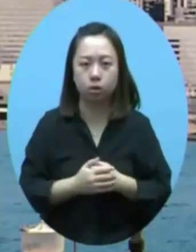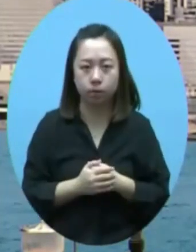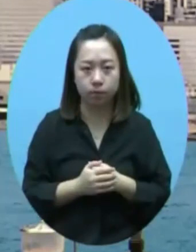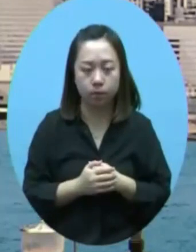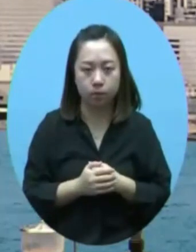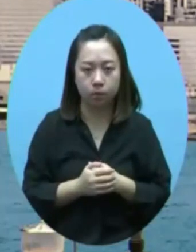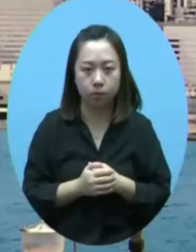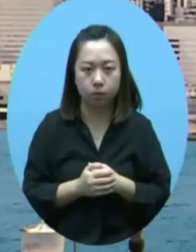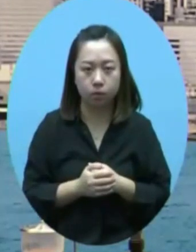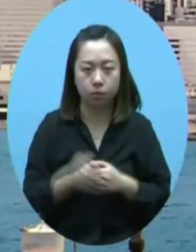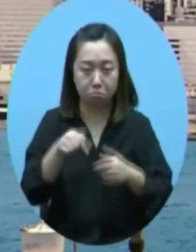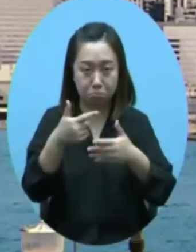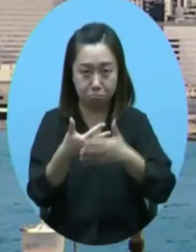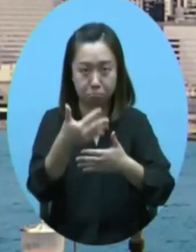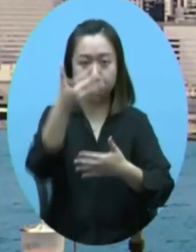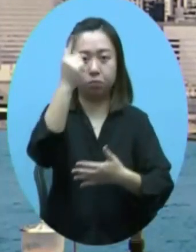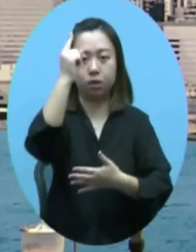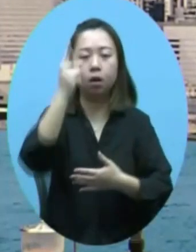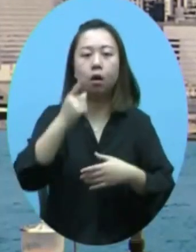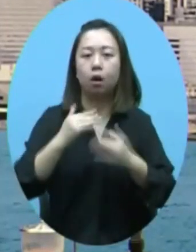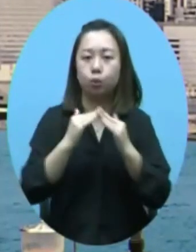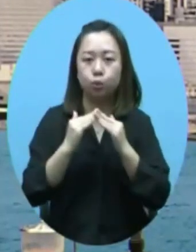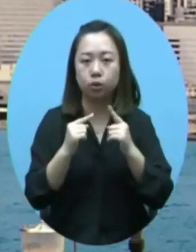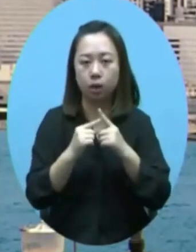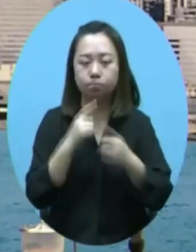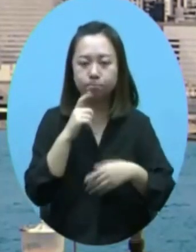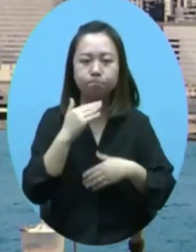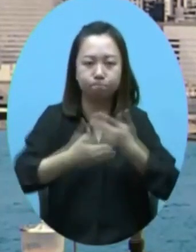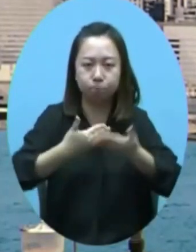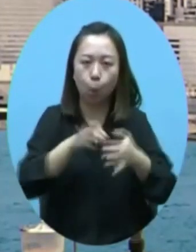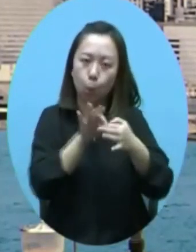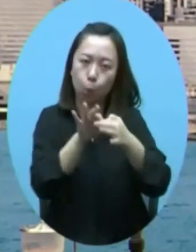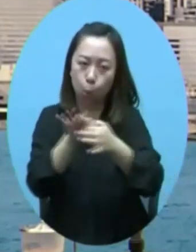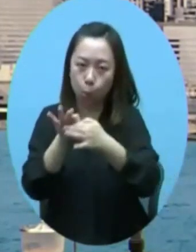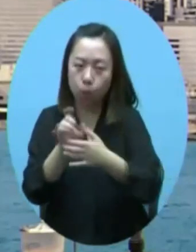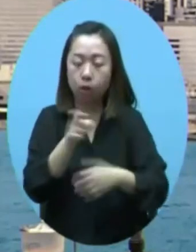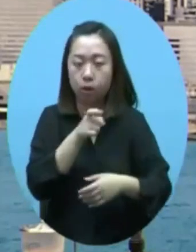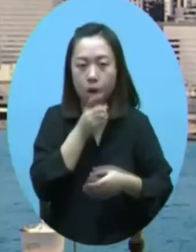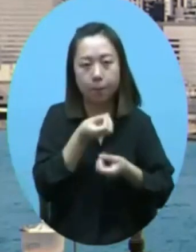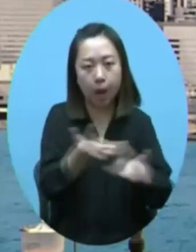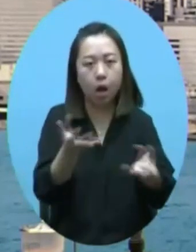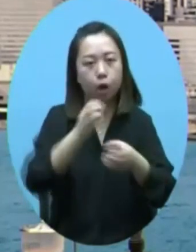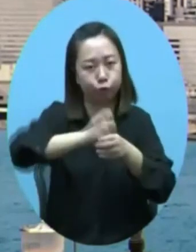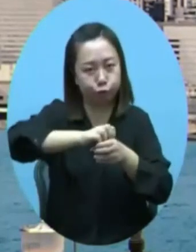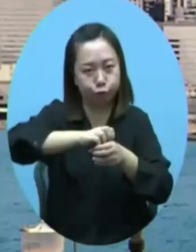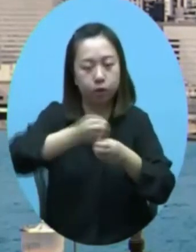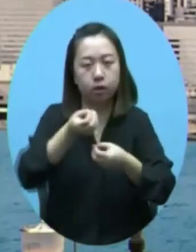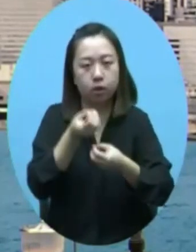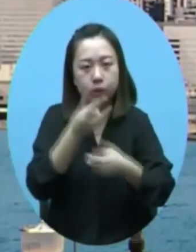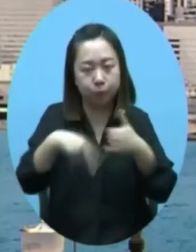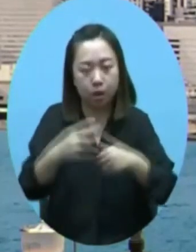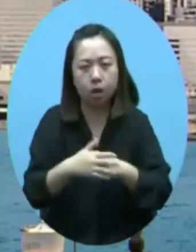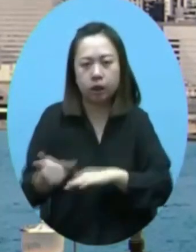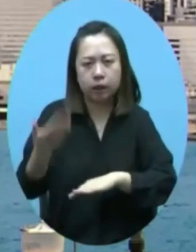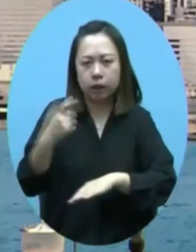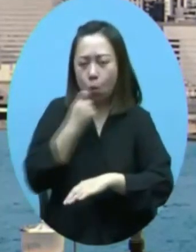not. As for the mansion itself, residents there, we have been distributing the saliva sample